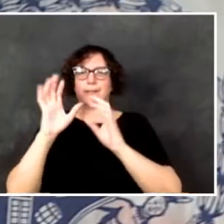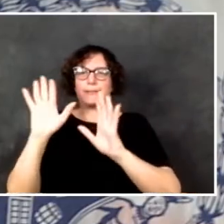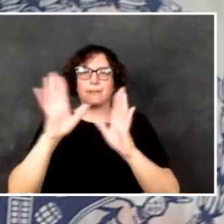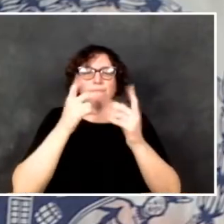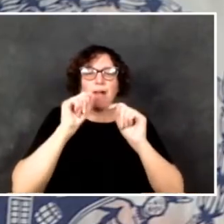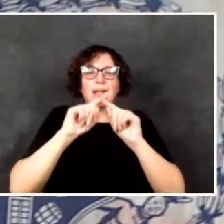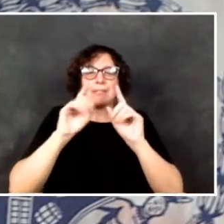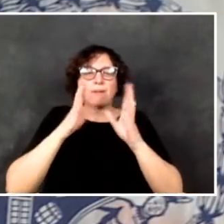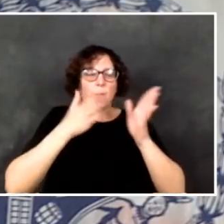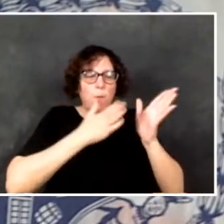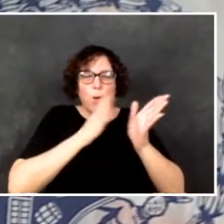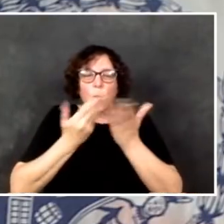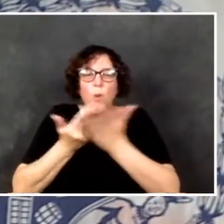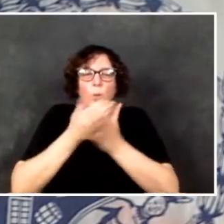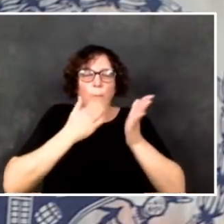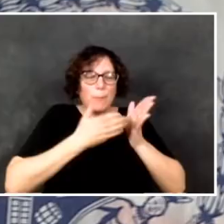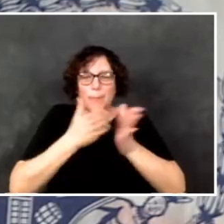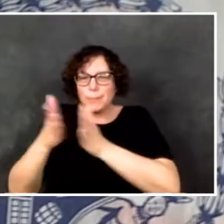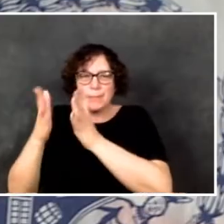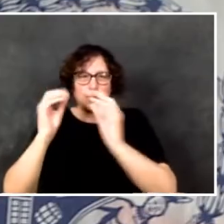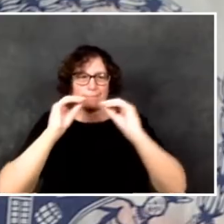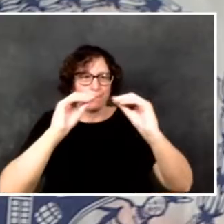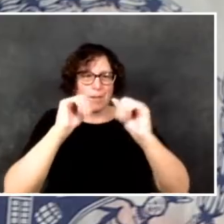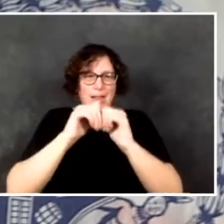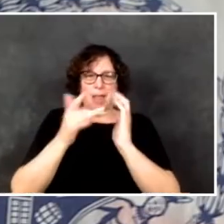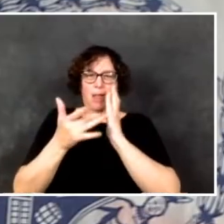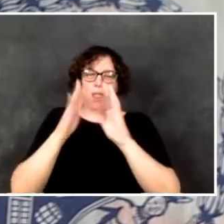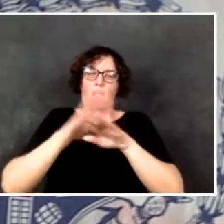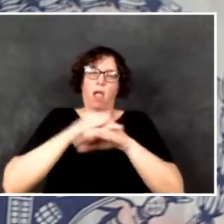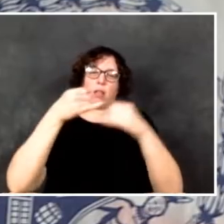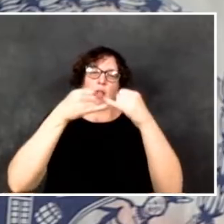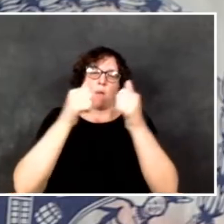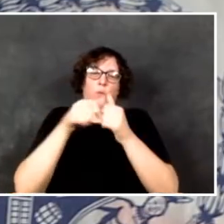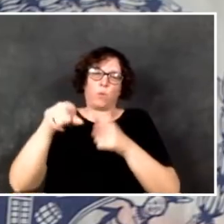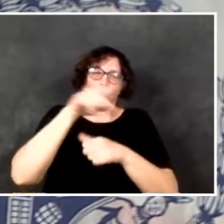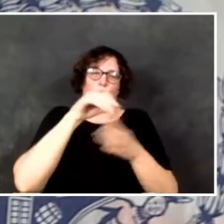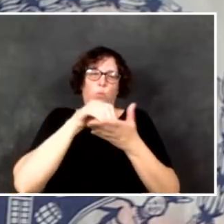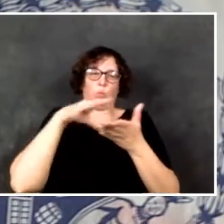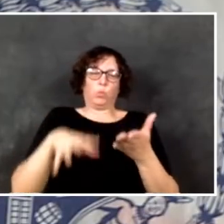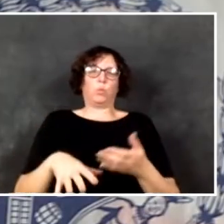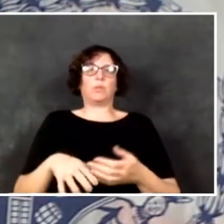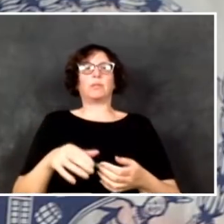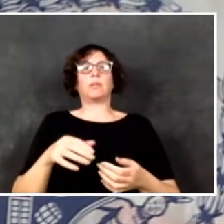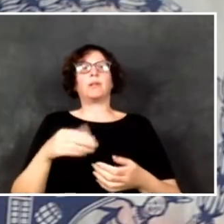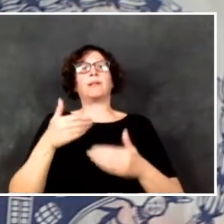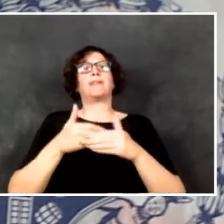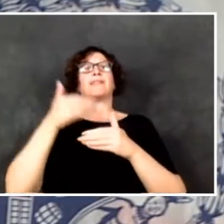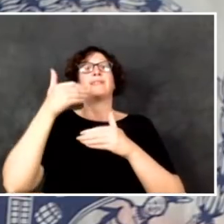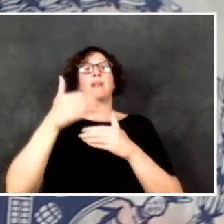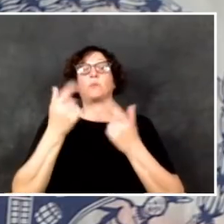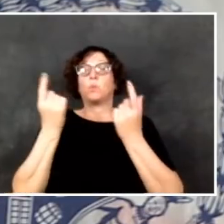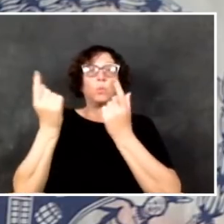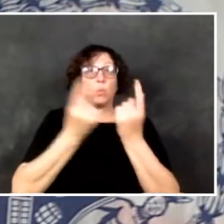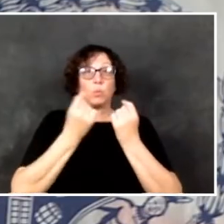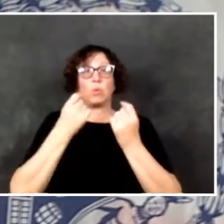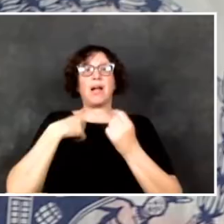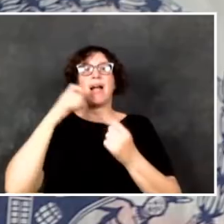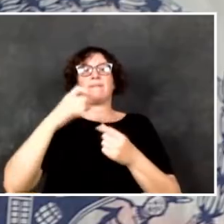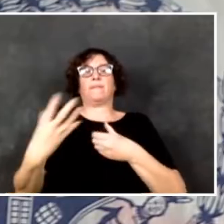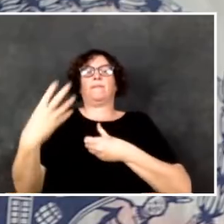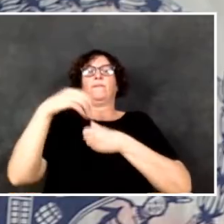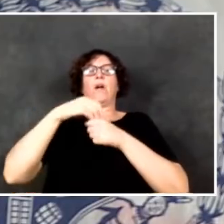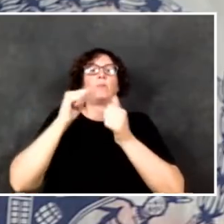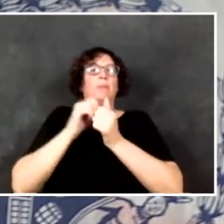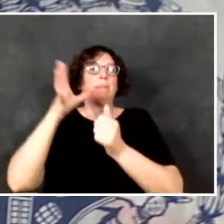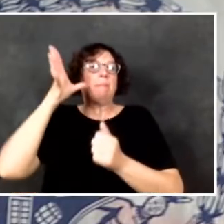educators, but with parents to really ensure that kids are engaged. It's not shocking in the first weeks where there was a lot of disruption